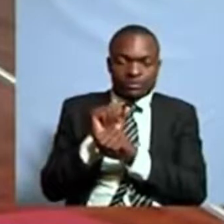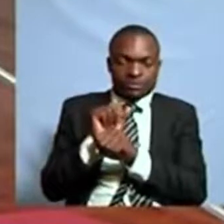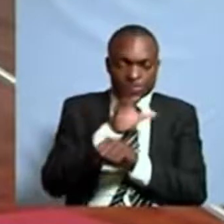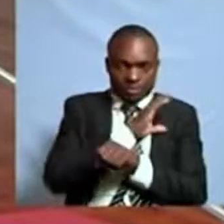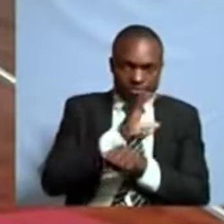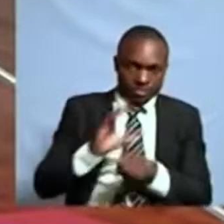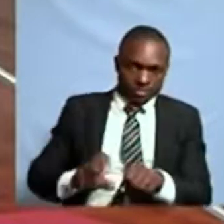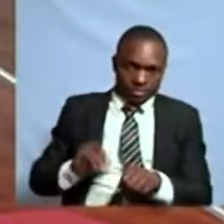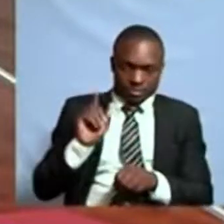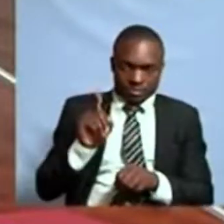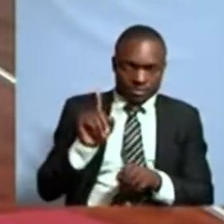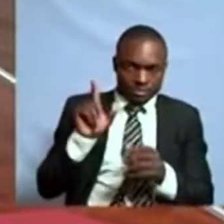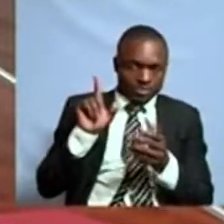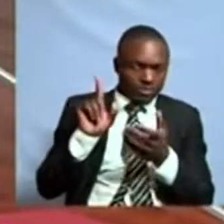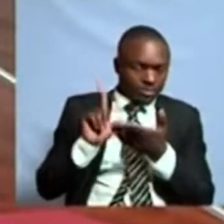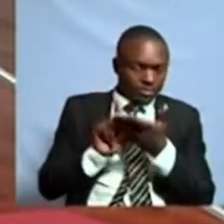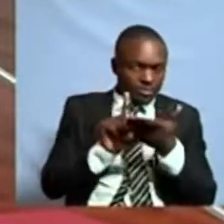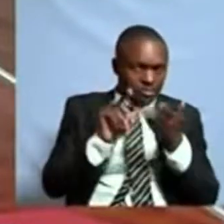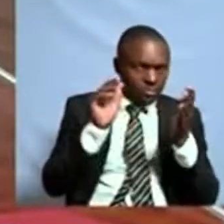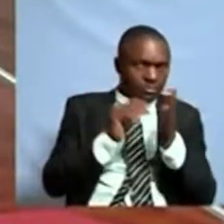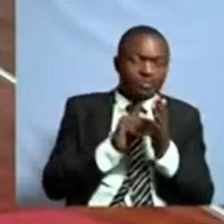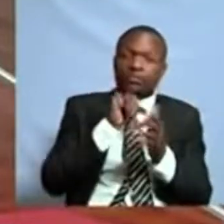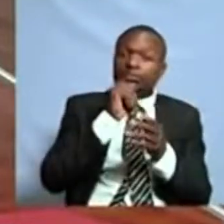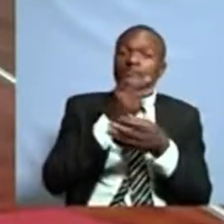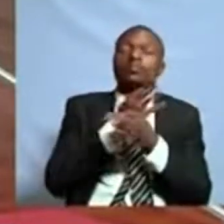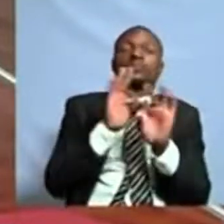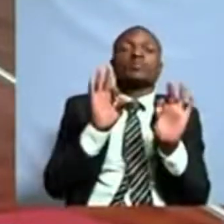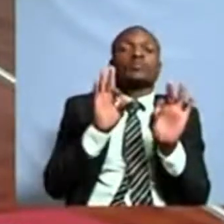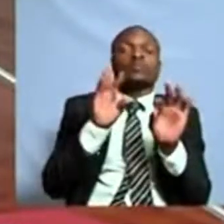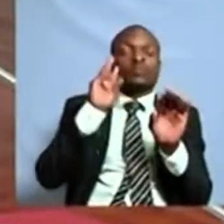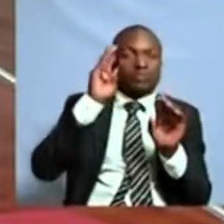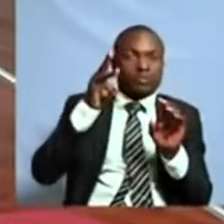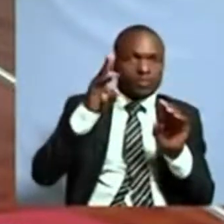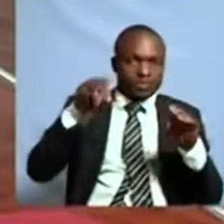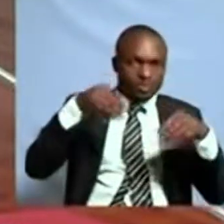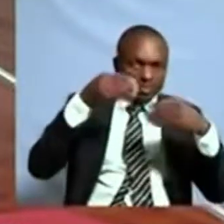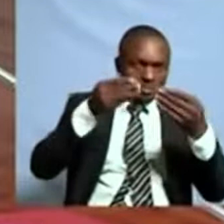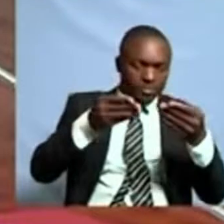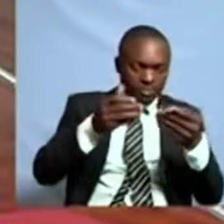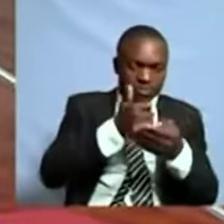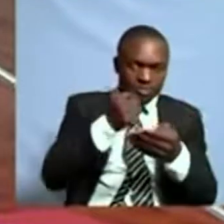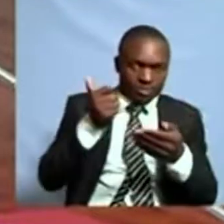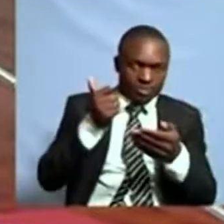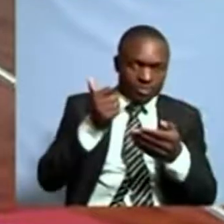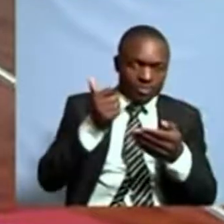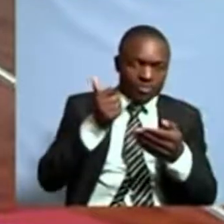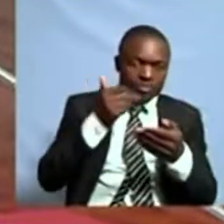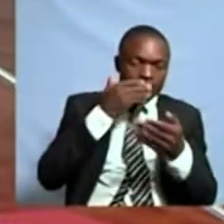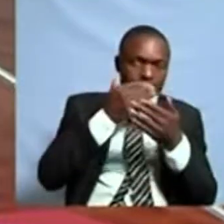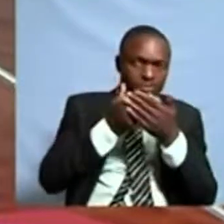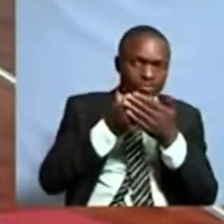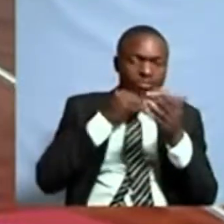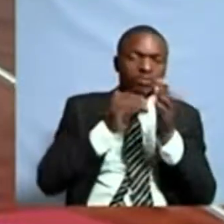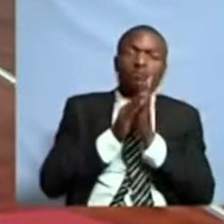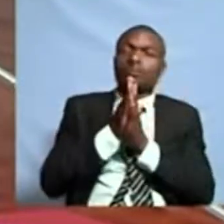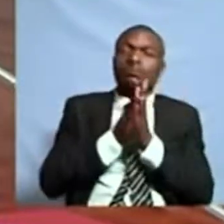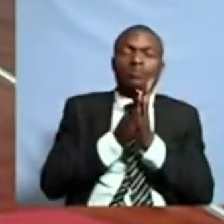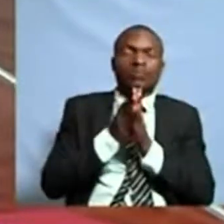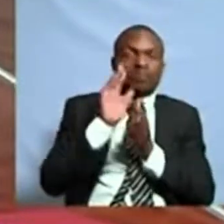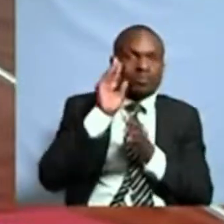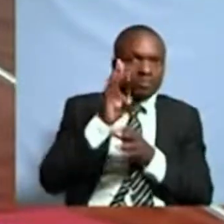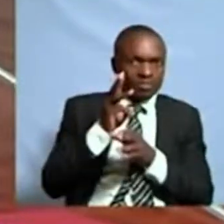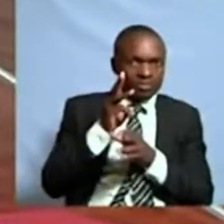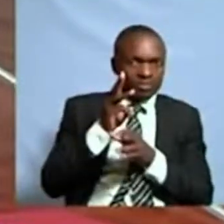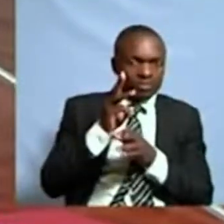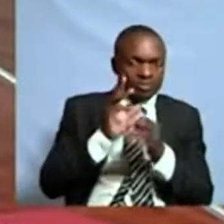that loan, again, it is not for free. It will be given at some affordable interest. So it will be actually an